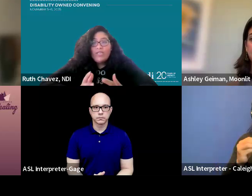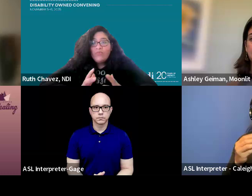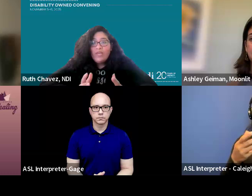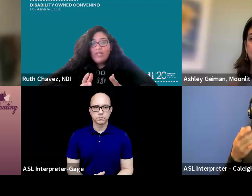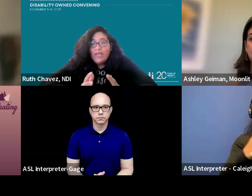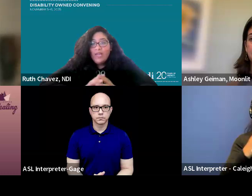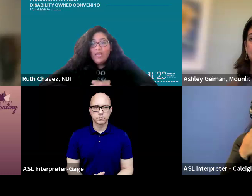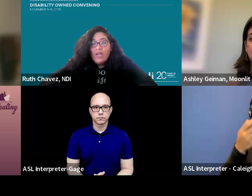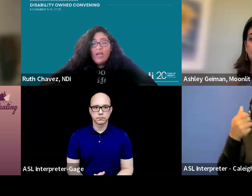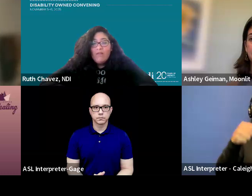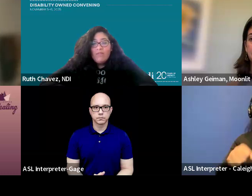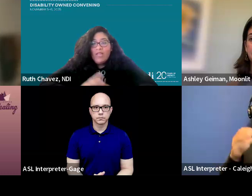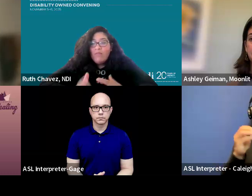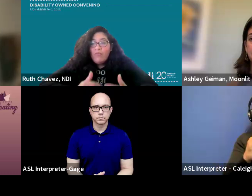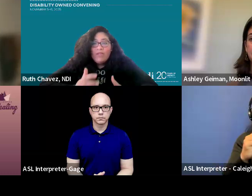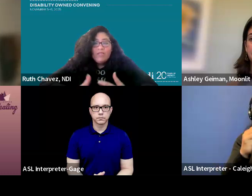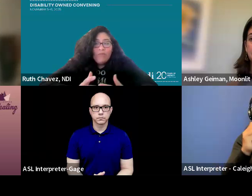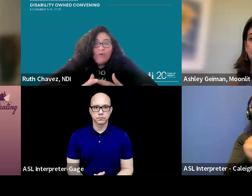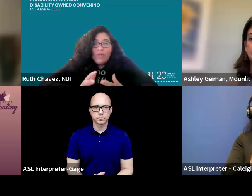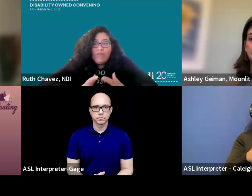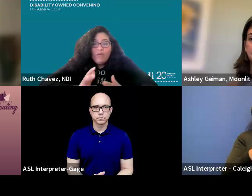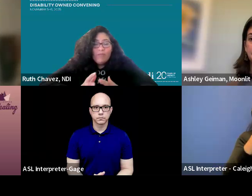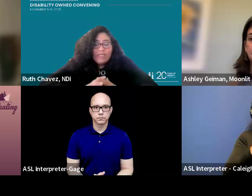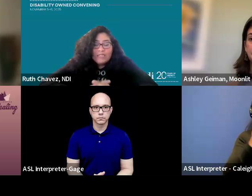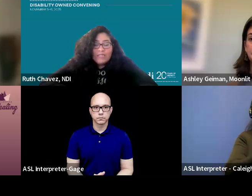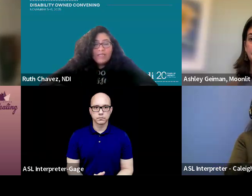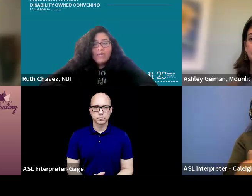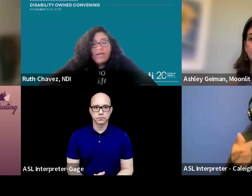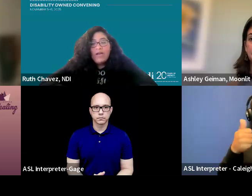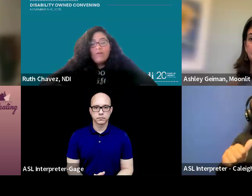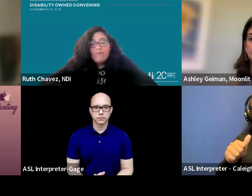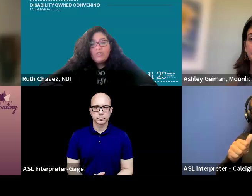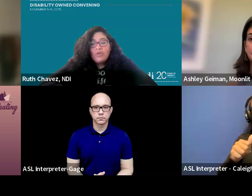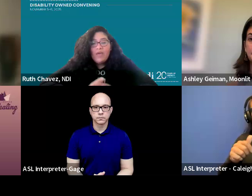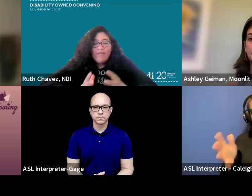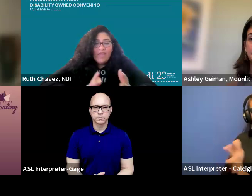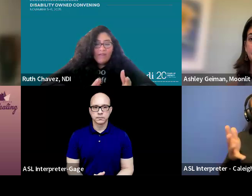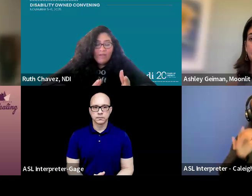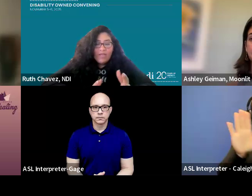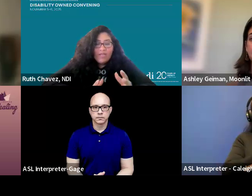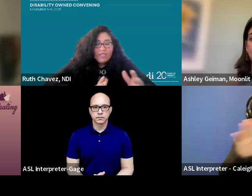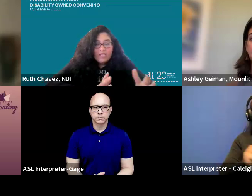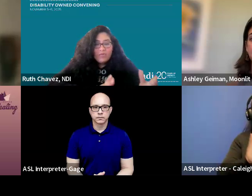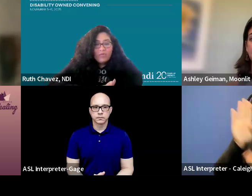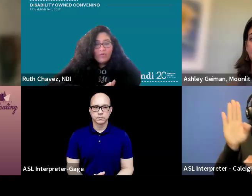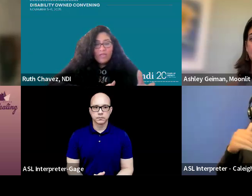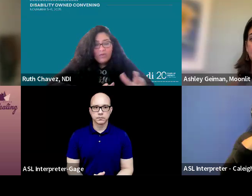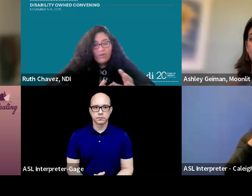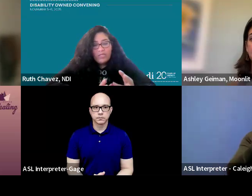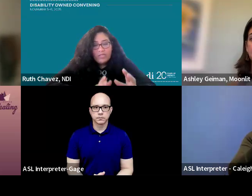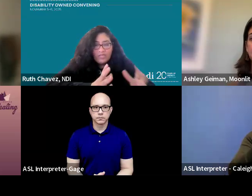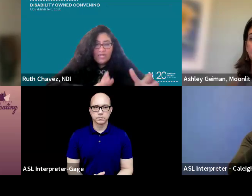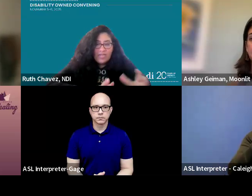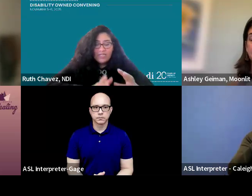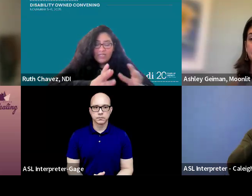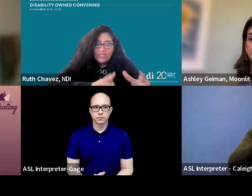once or twice weekly, to get the momentum growing for your business. So you have Canva as the tool that's